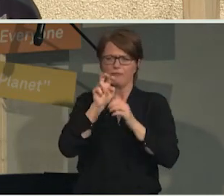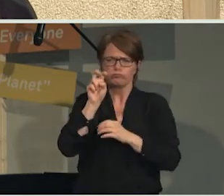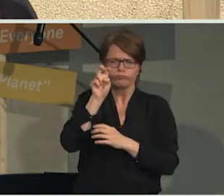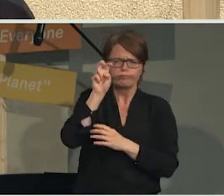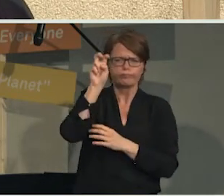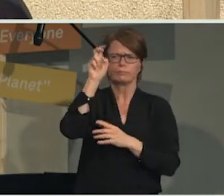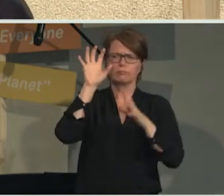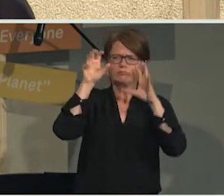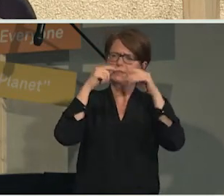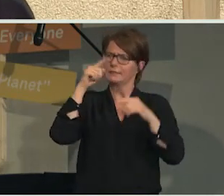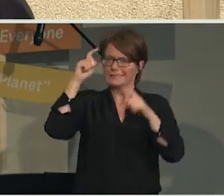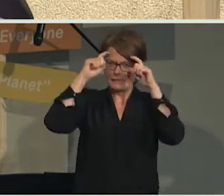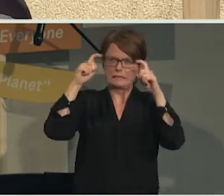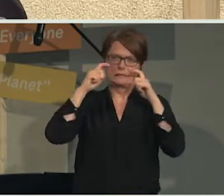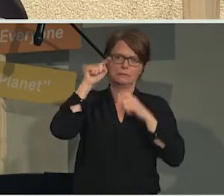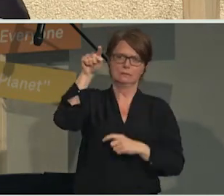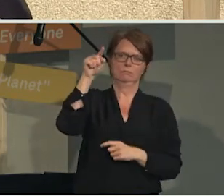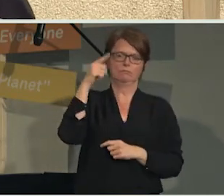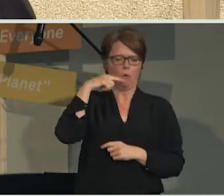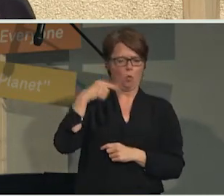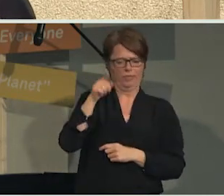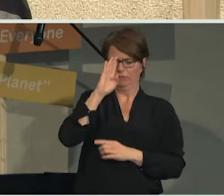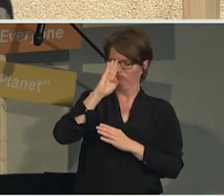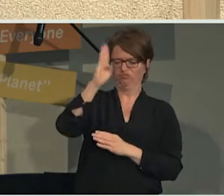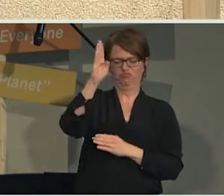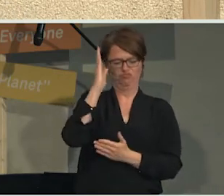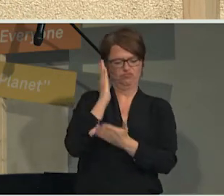straightforwardness, I was really freaking out.